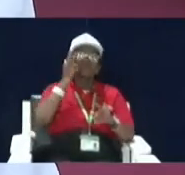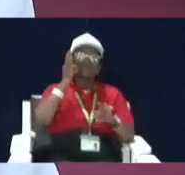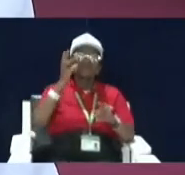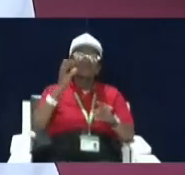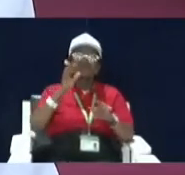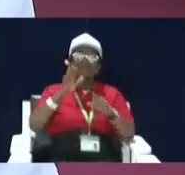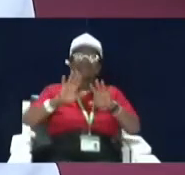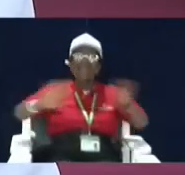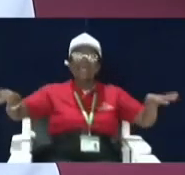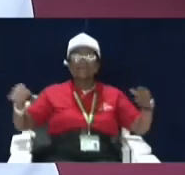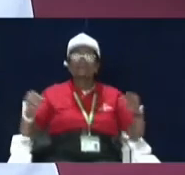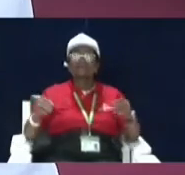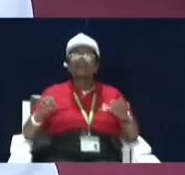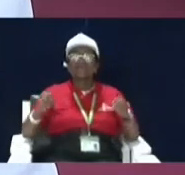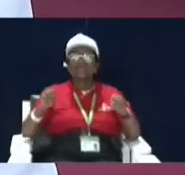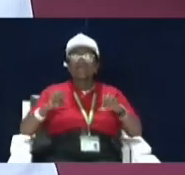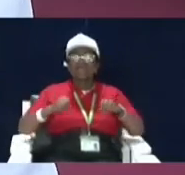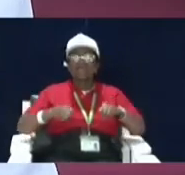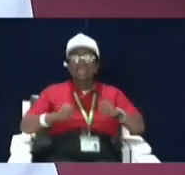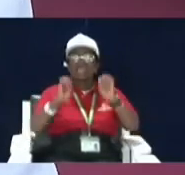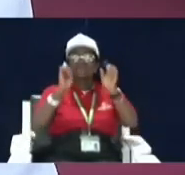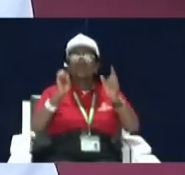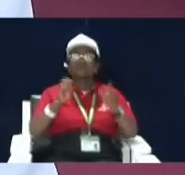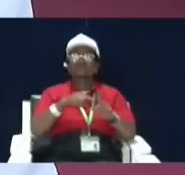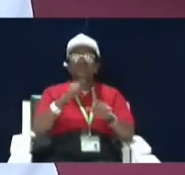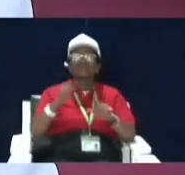When you try and try and nothing comes forth.